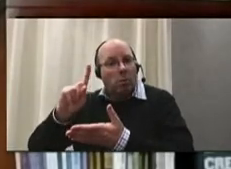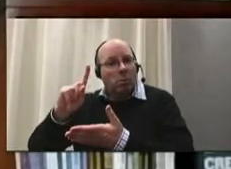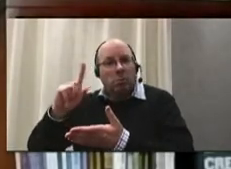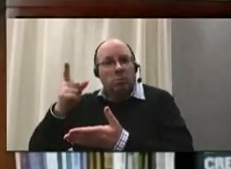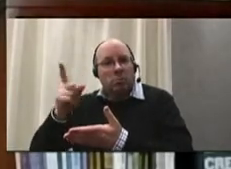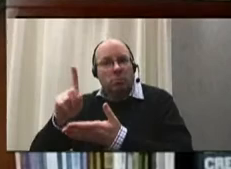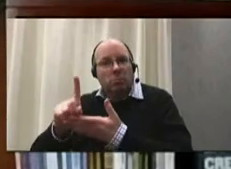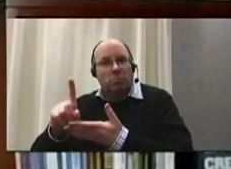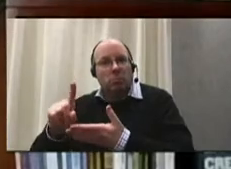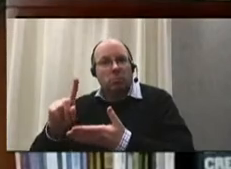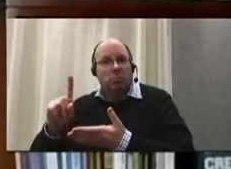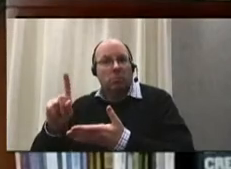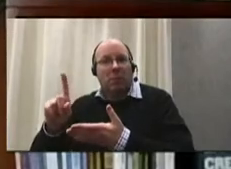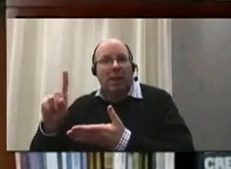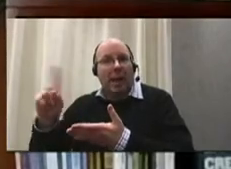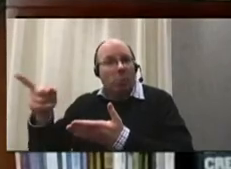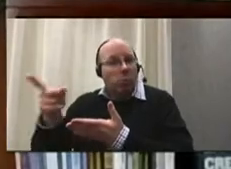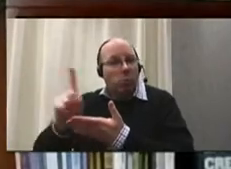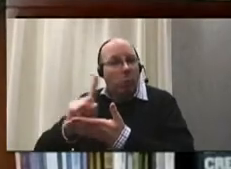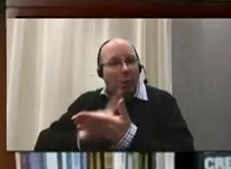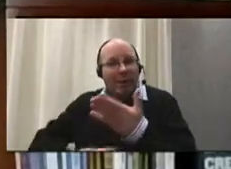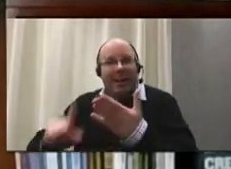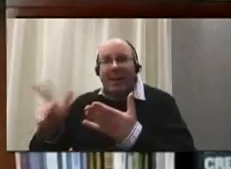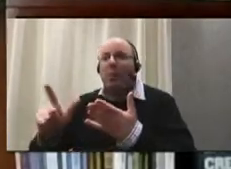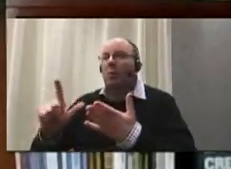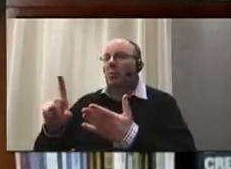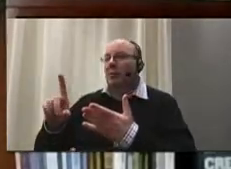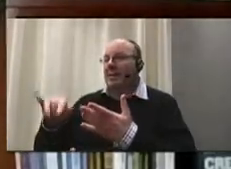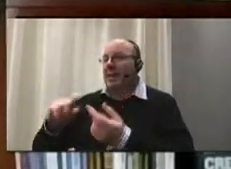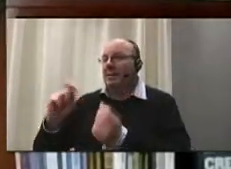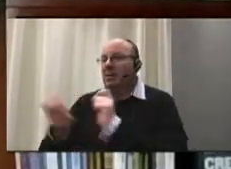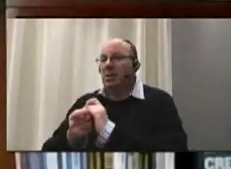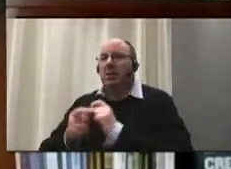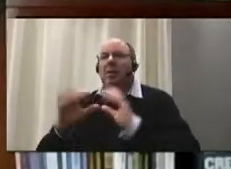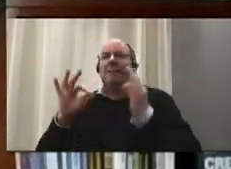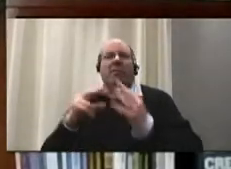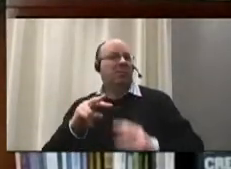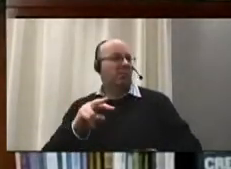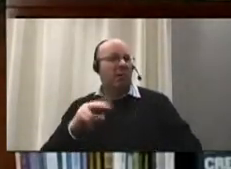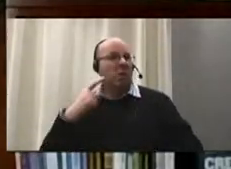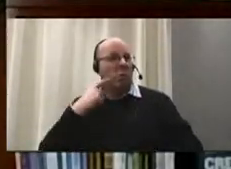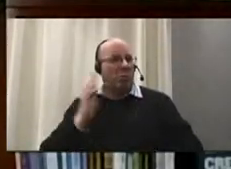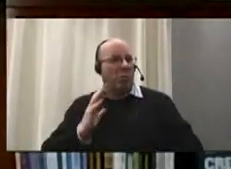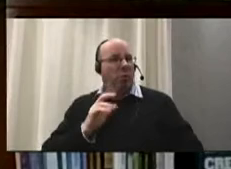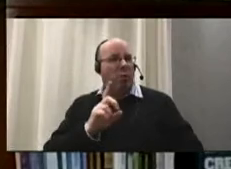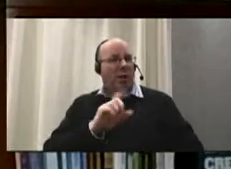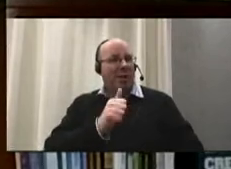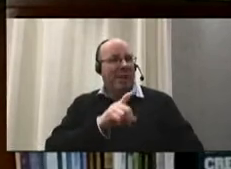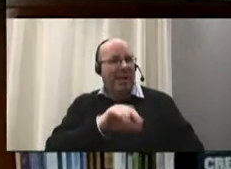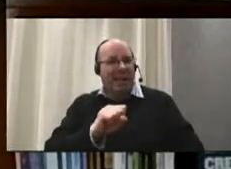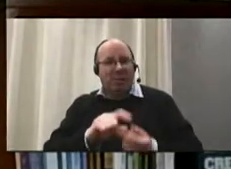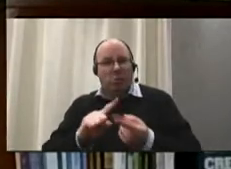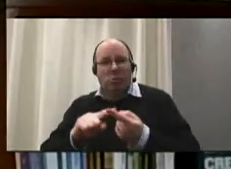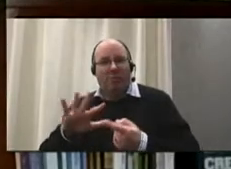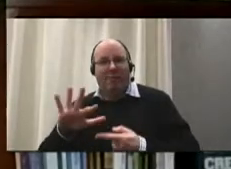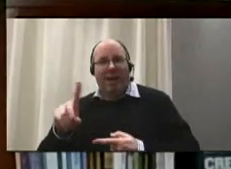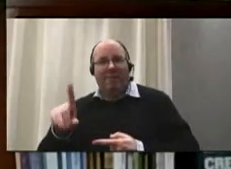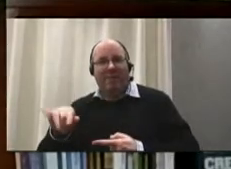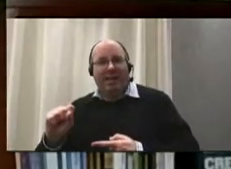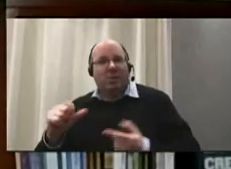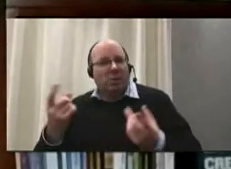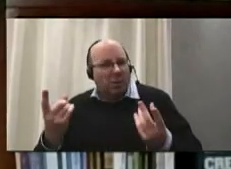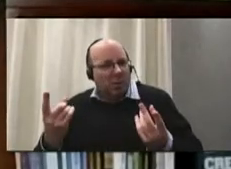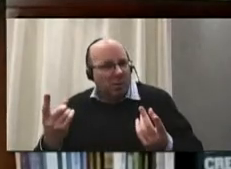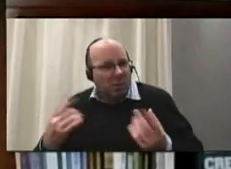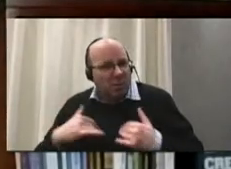making a change, then everybody's trying to figure out how do you make sense of that adjustment? And the other reason